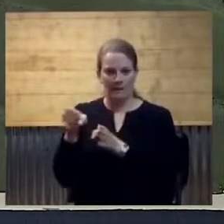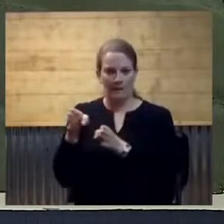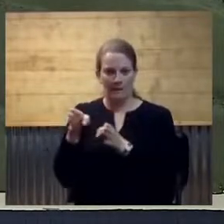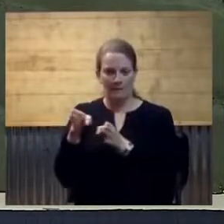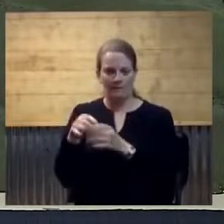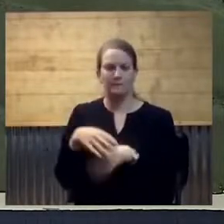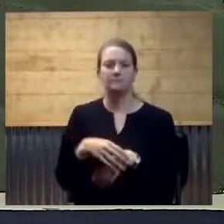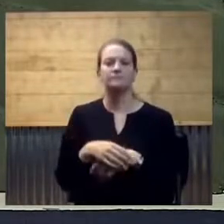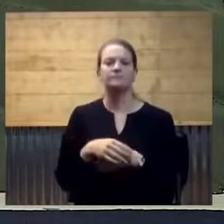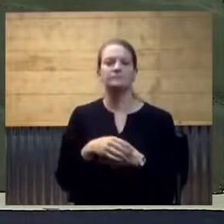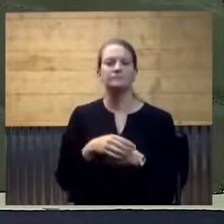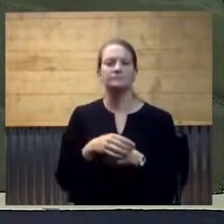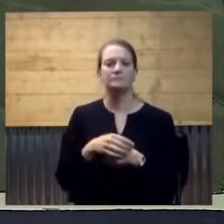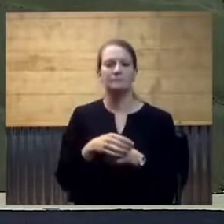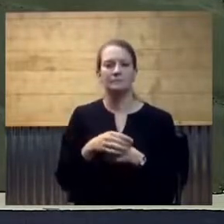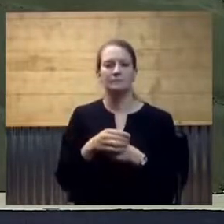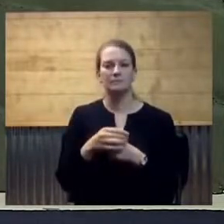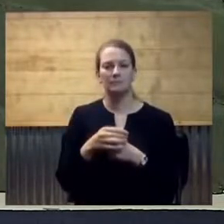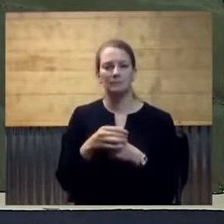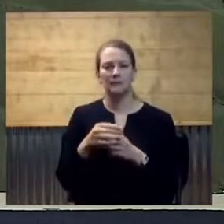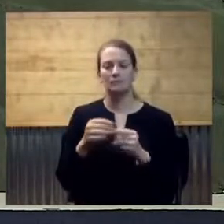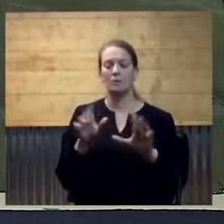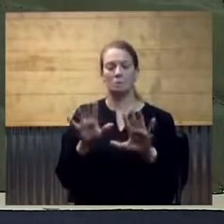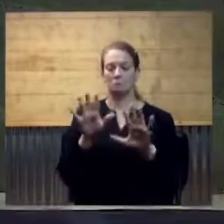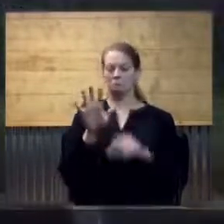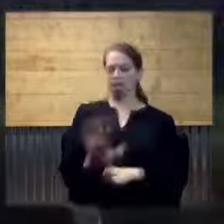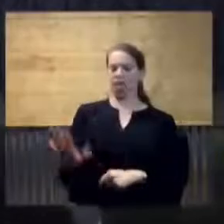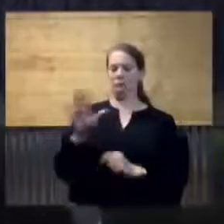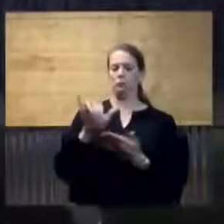individually besides the global determination.